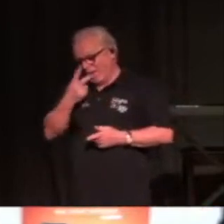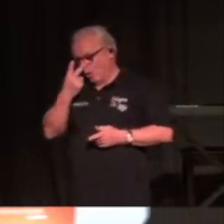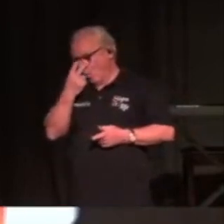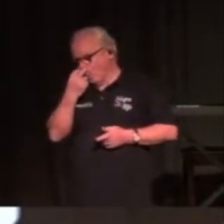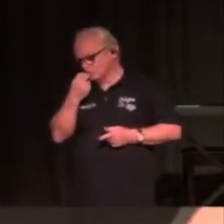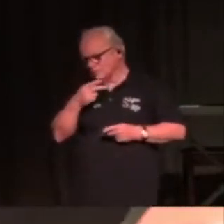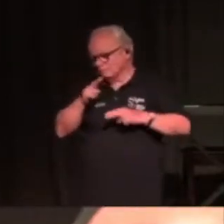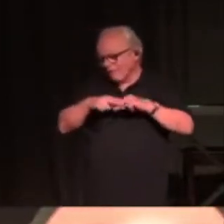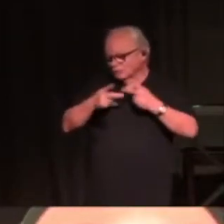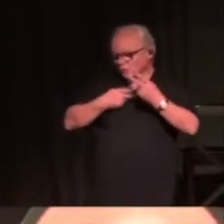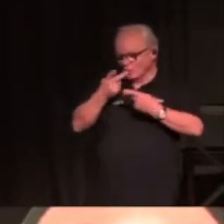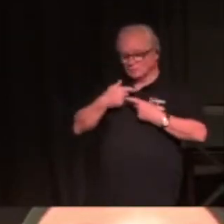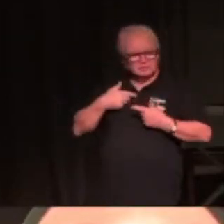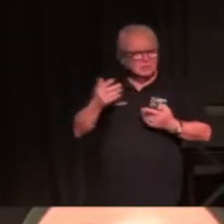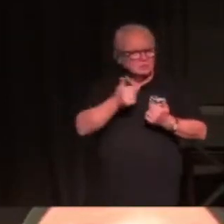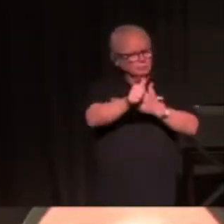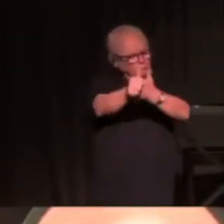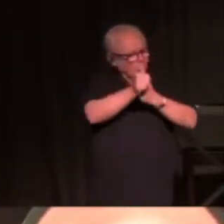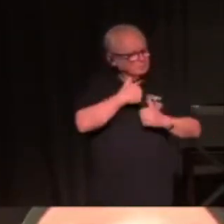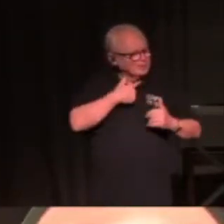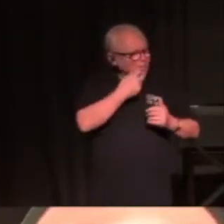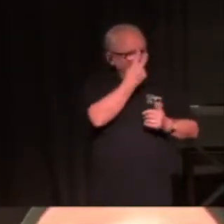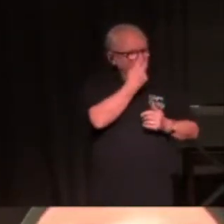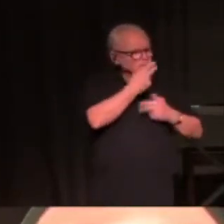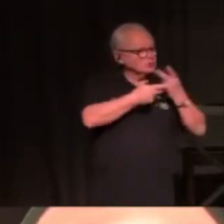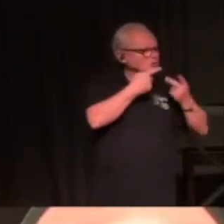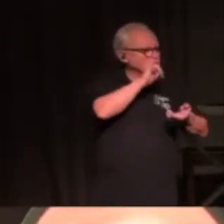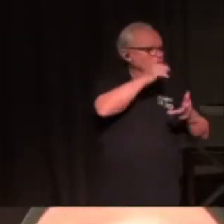songs. Is there any support for old songs?